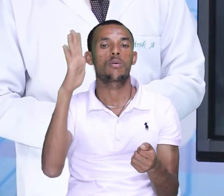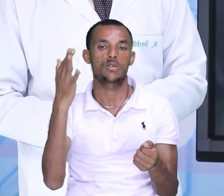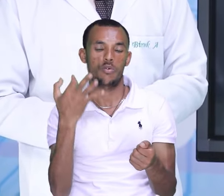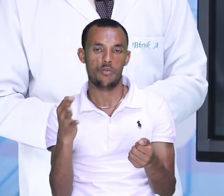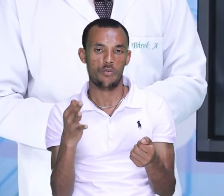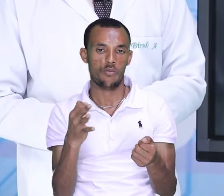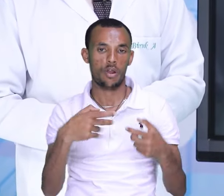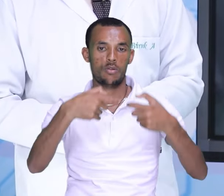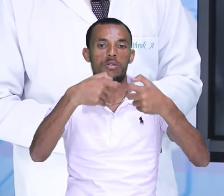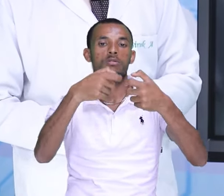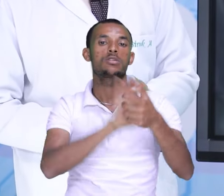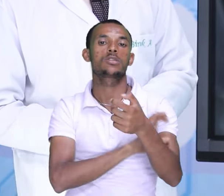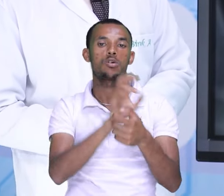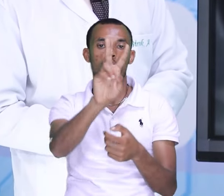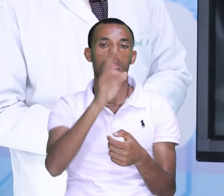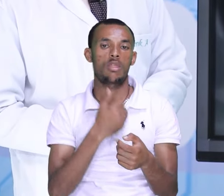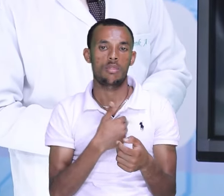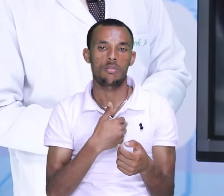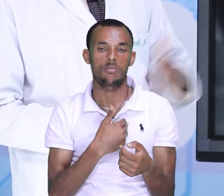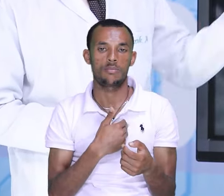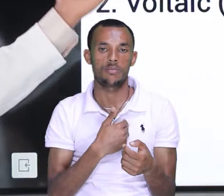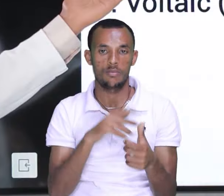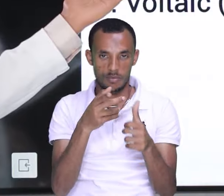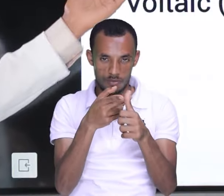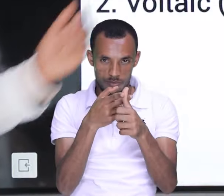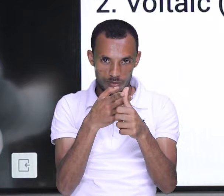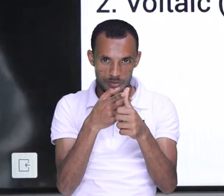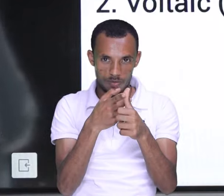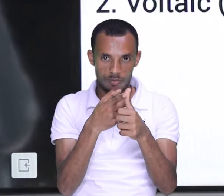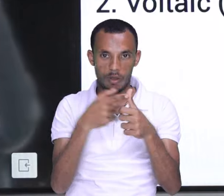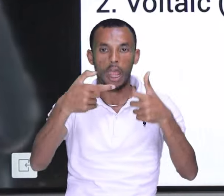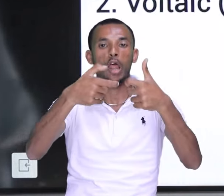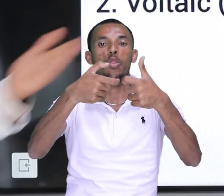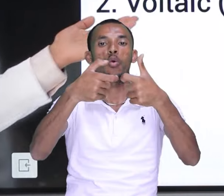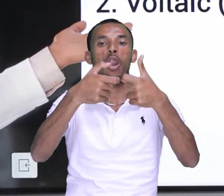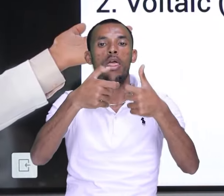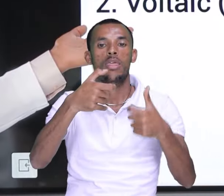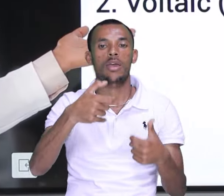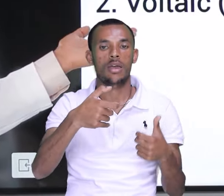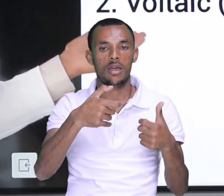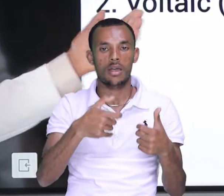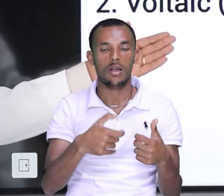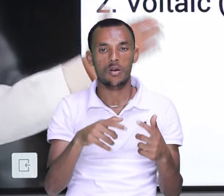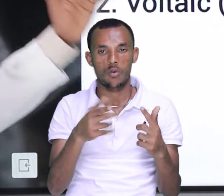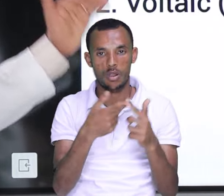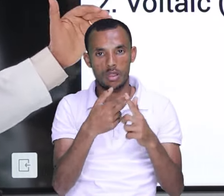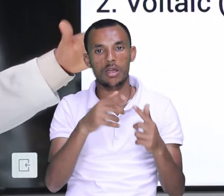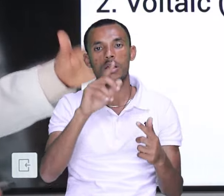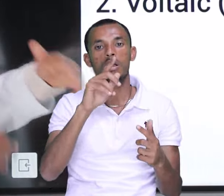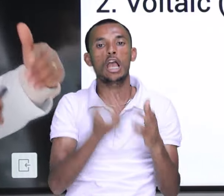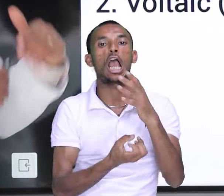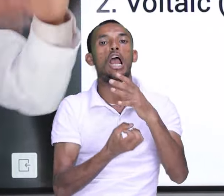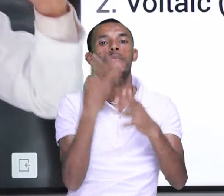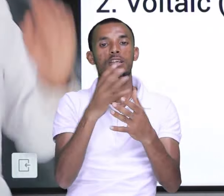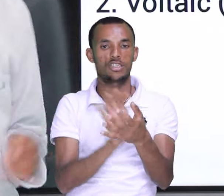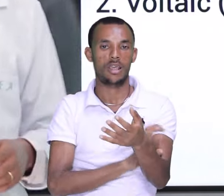electrochemical cells. Two types of electrochemical cells. One is electrolytic cell. The other one is voltaic or galvanic cell. Voltaic or